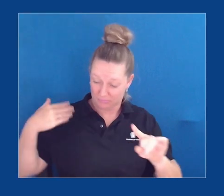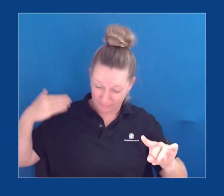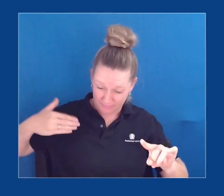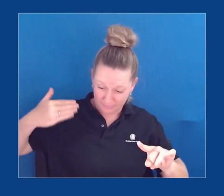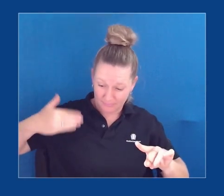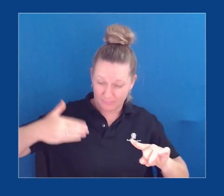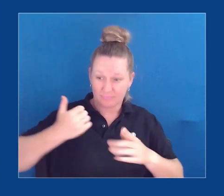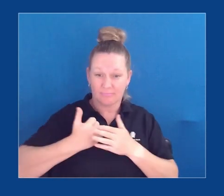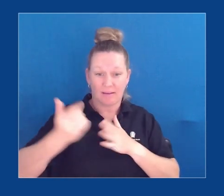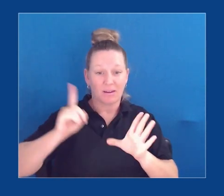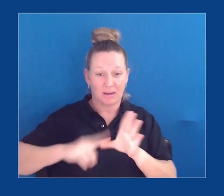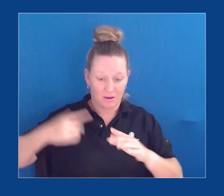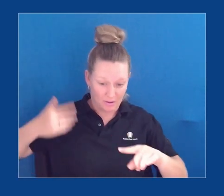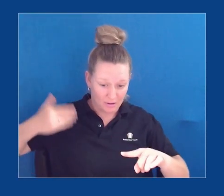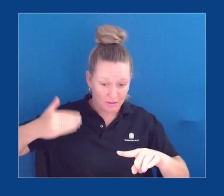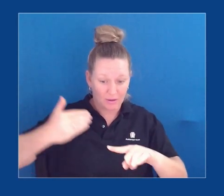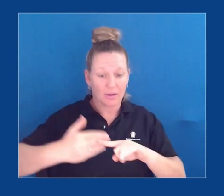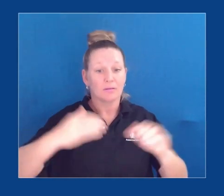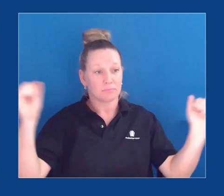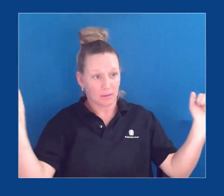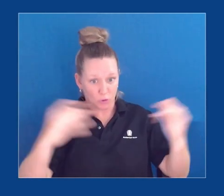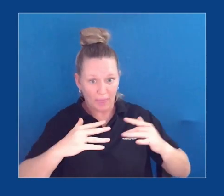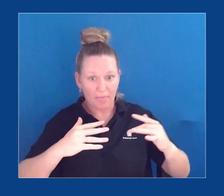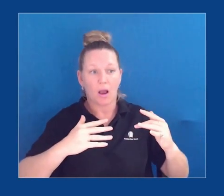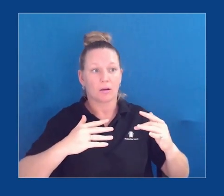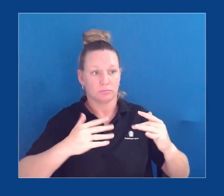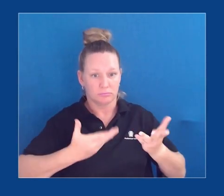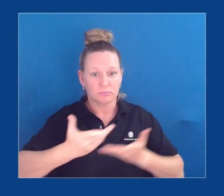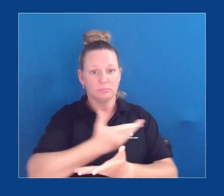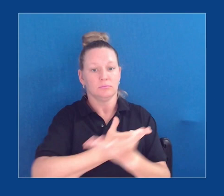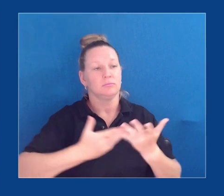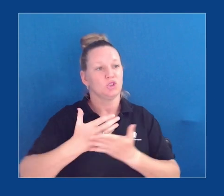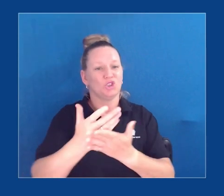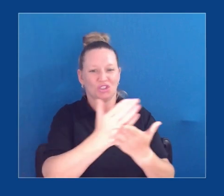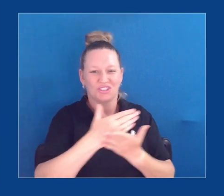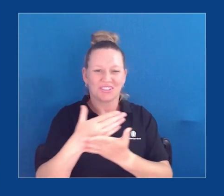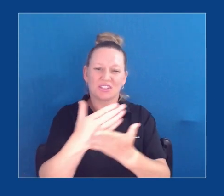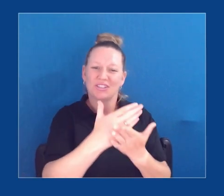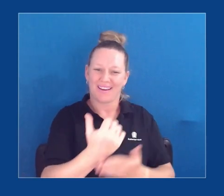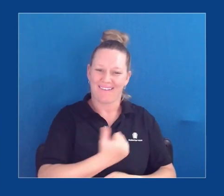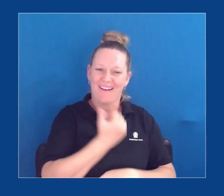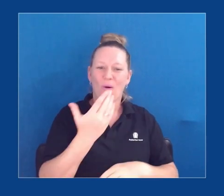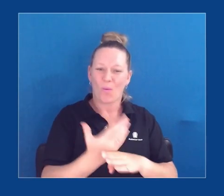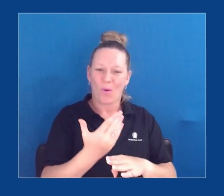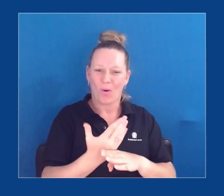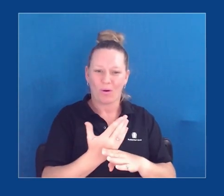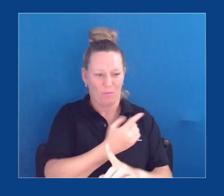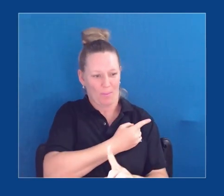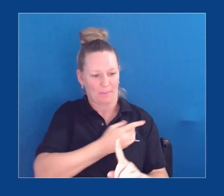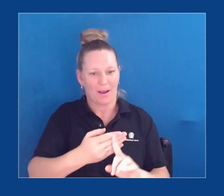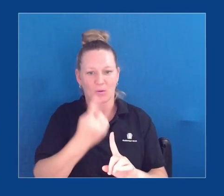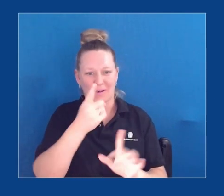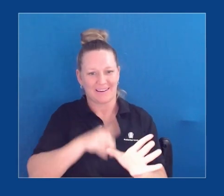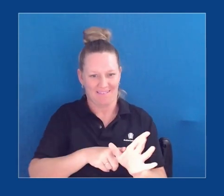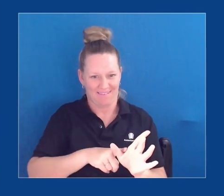to share our work from each year. And I think